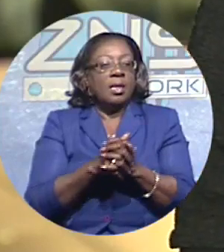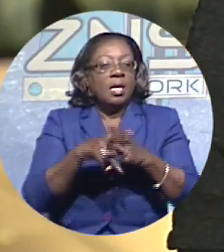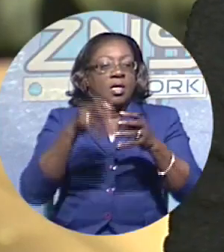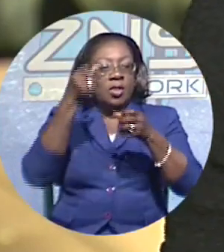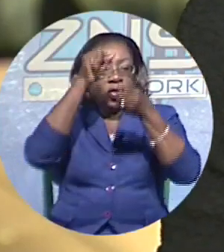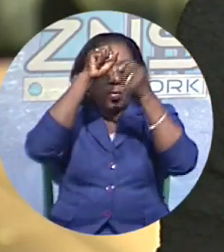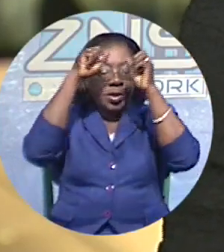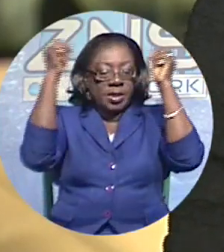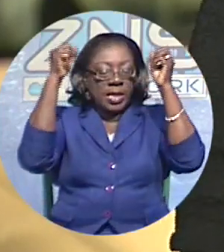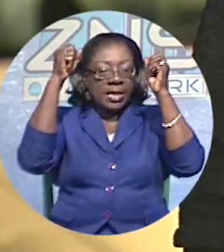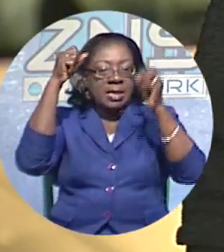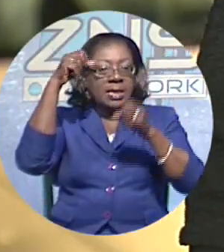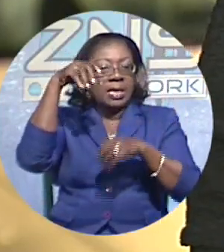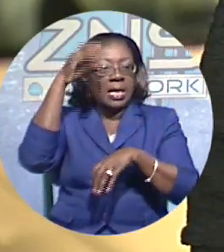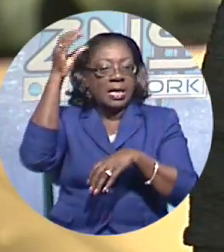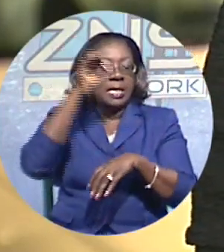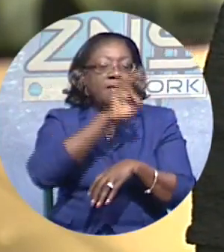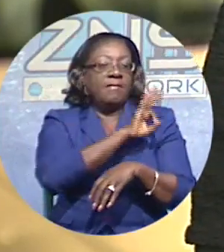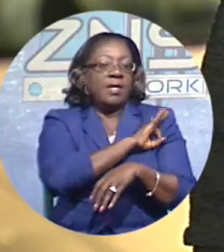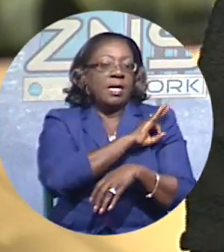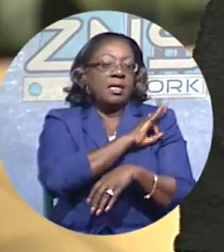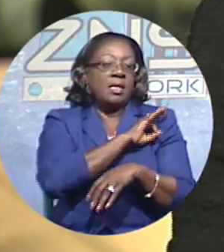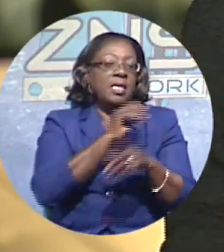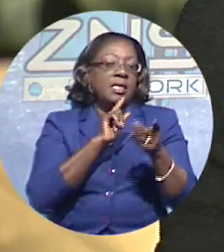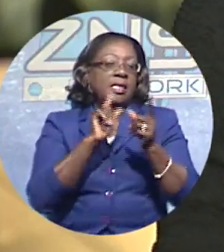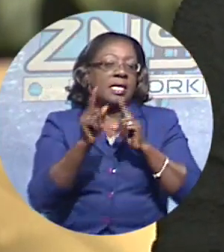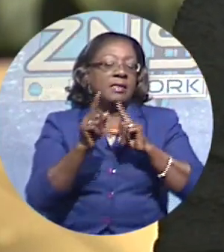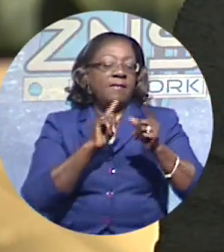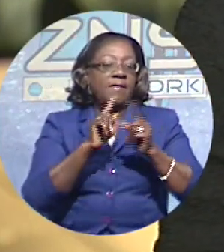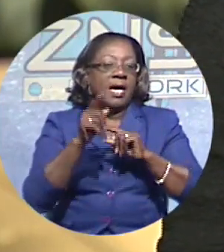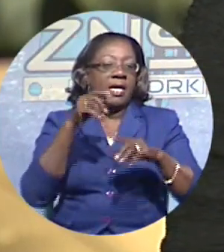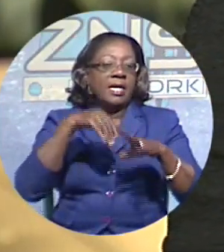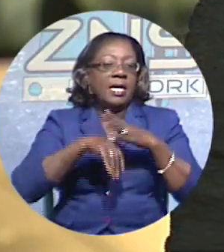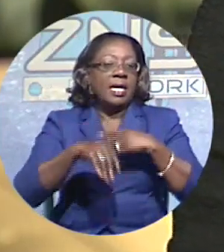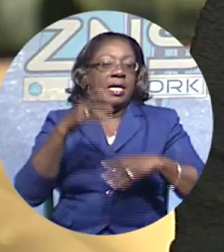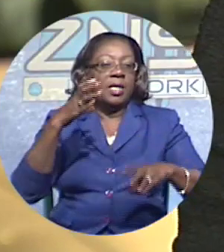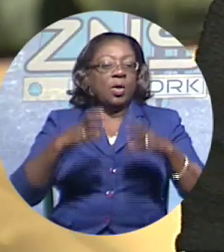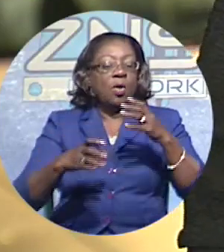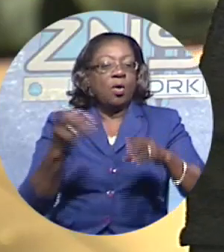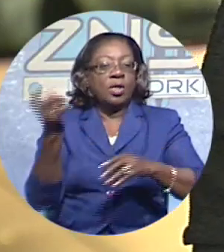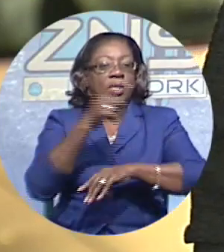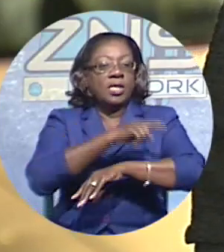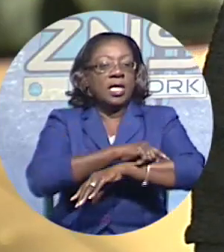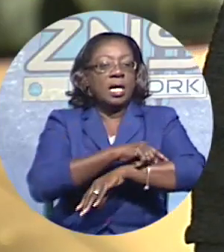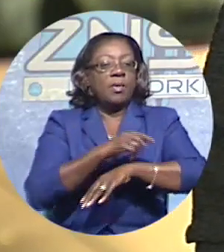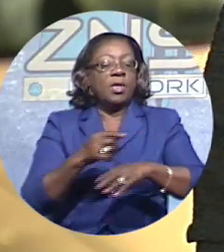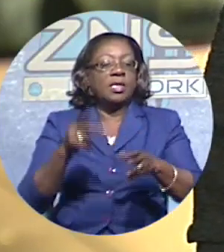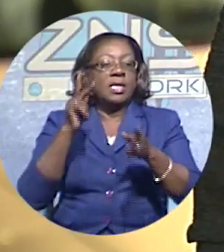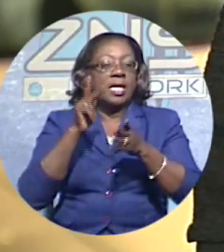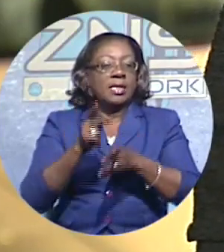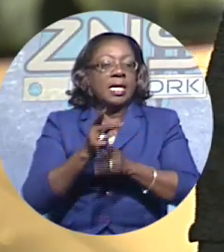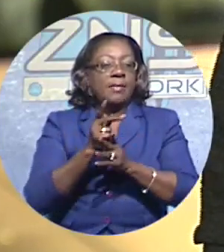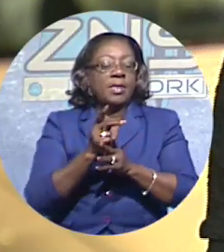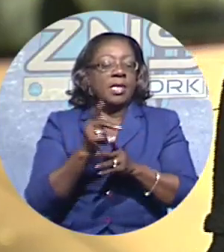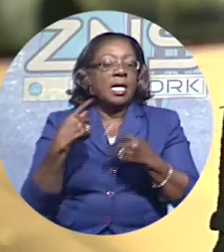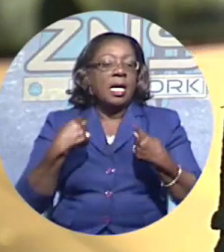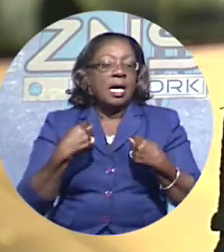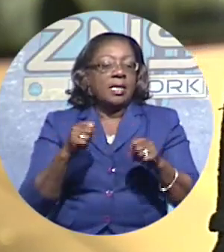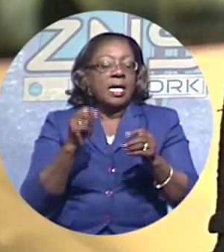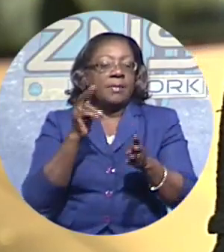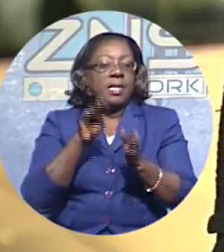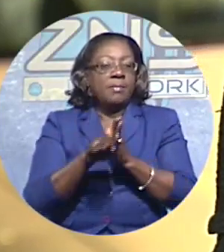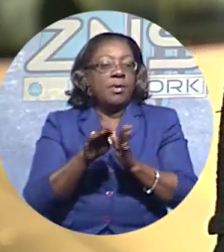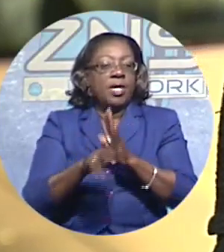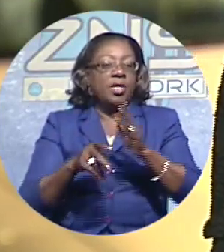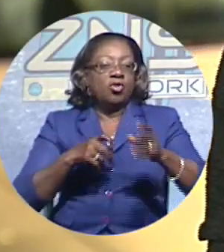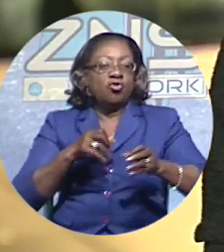Superintendent Clayton Fernander, among the witnesses testifying in the XL Josie Maurice M. Brister attempted murder and armed robbery trial today. During